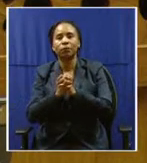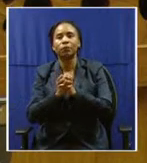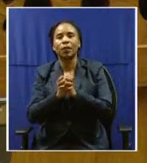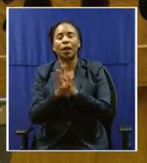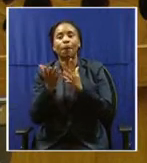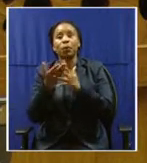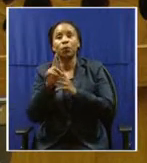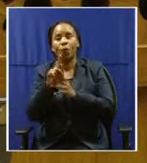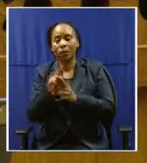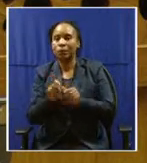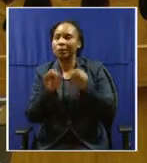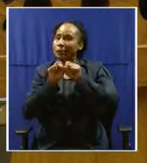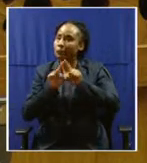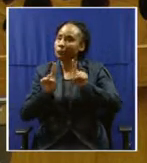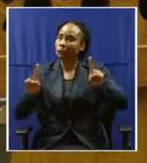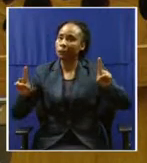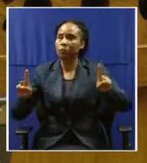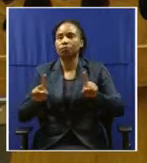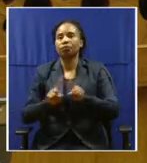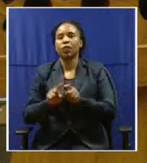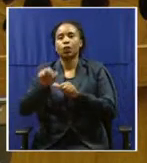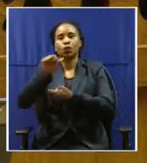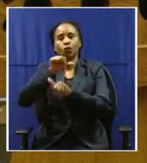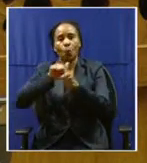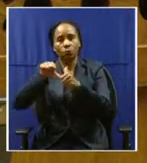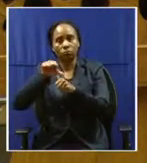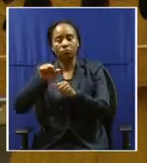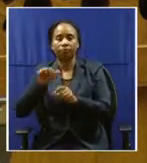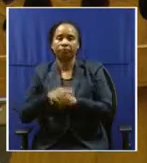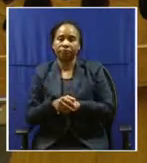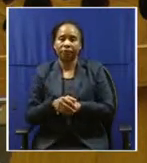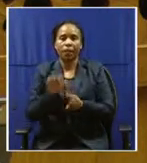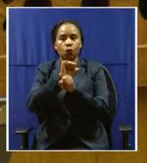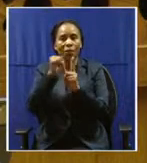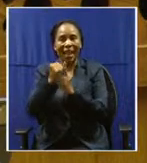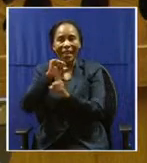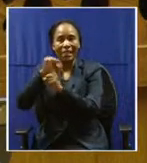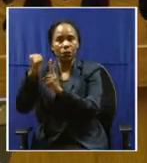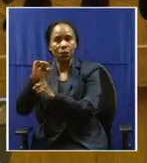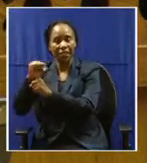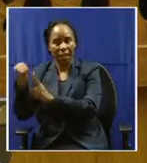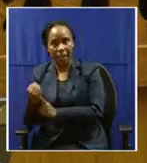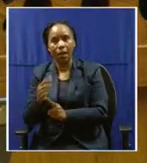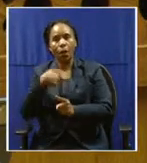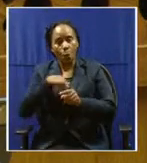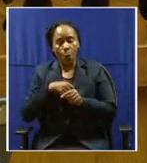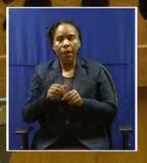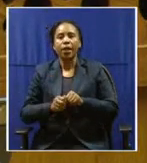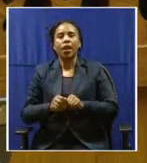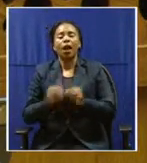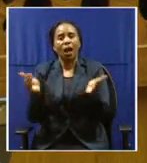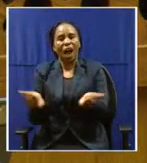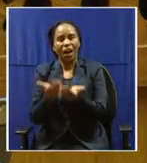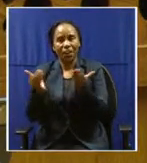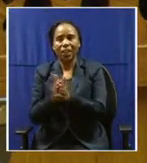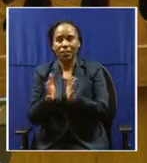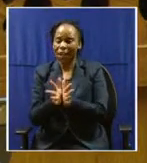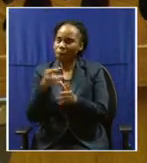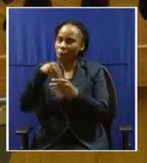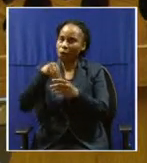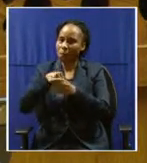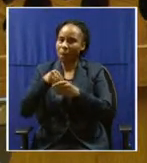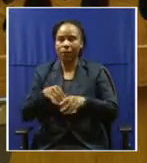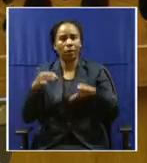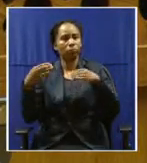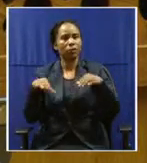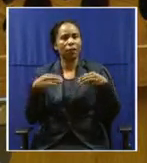of society. We are greatly encouraged by the active involvement of